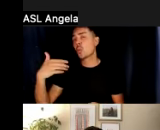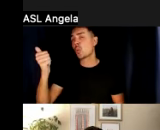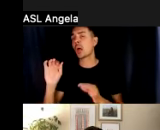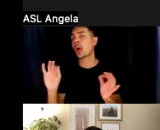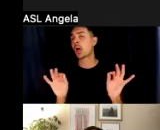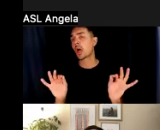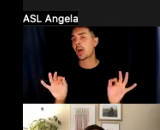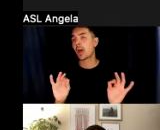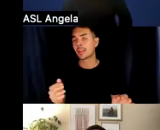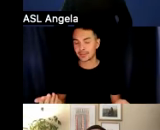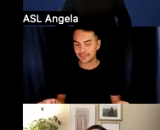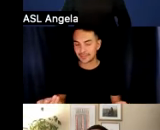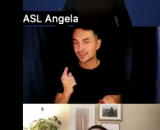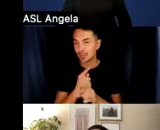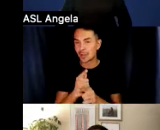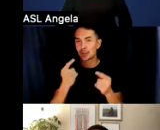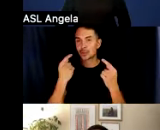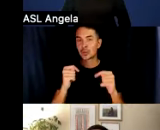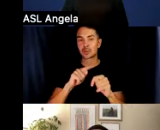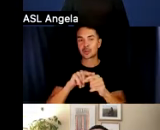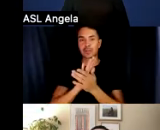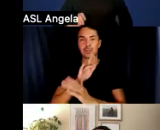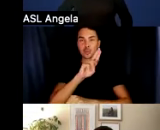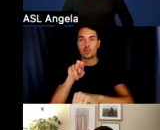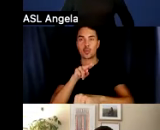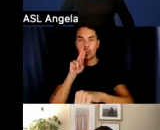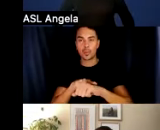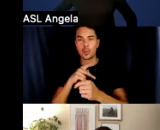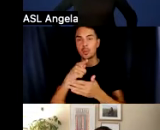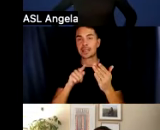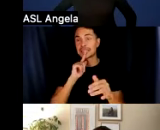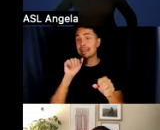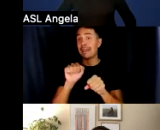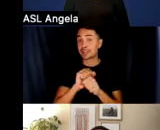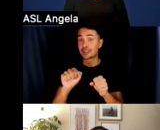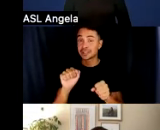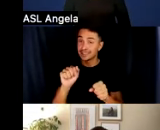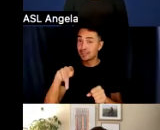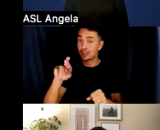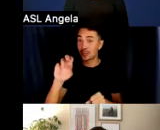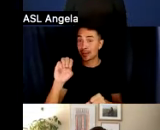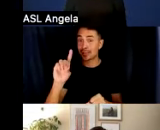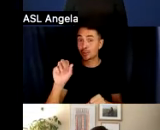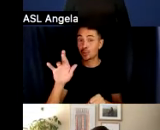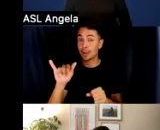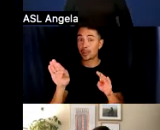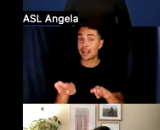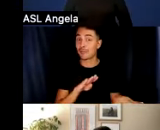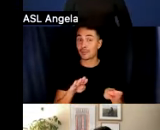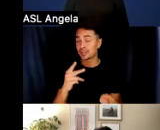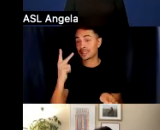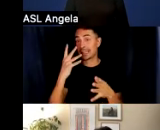a deal, right? Trying to normalize what is actually predatory behavior. I think we see a lot of